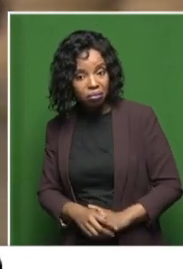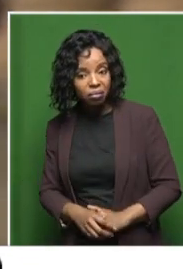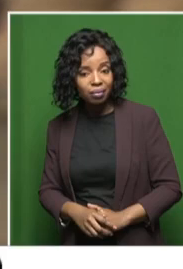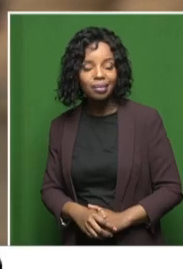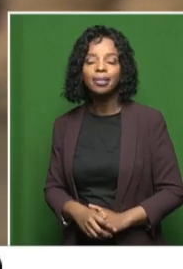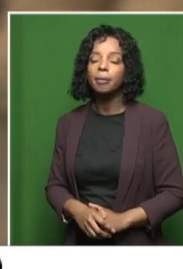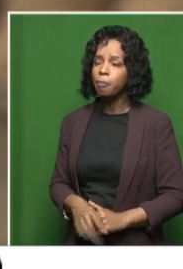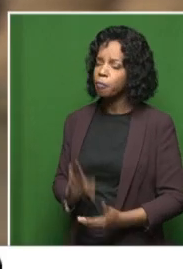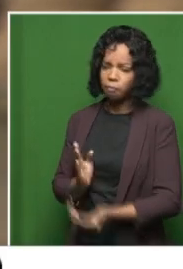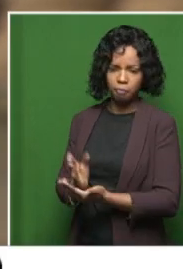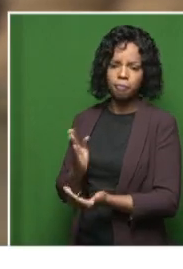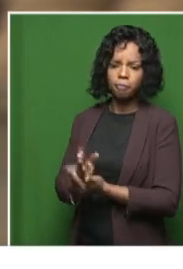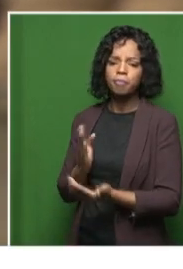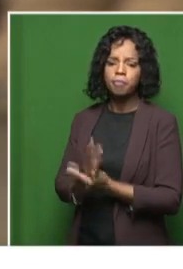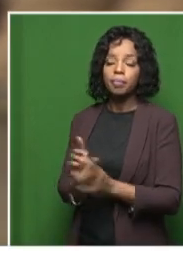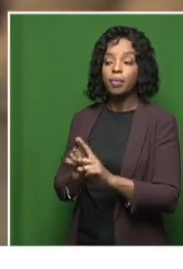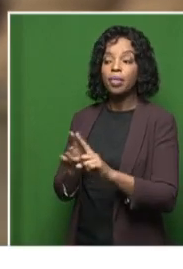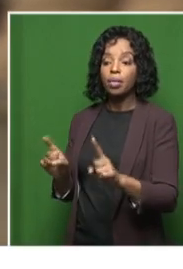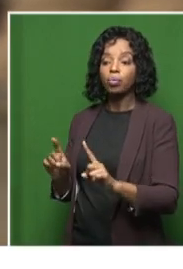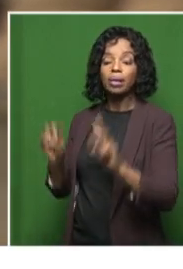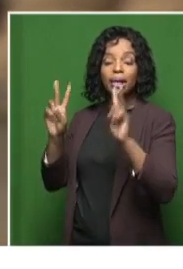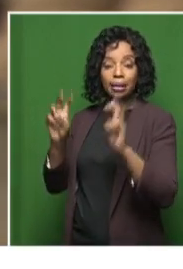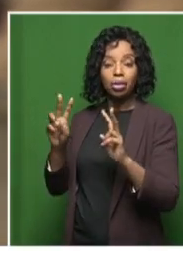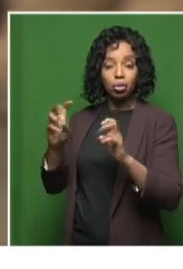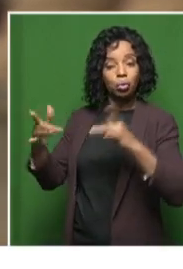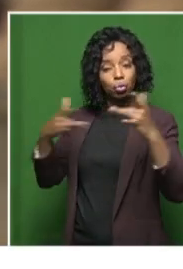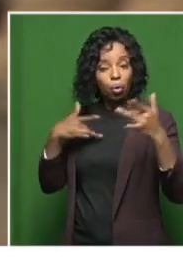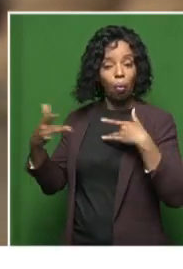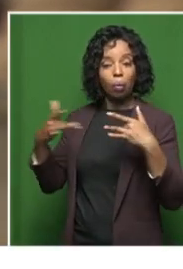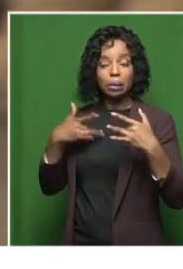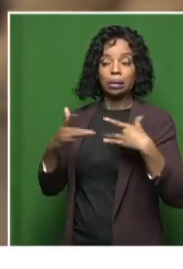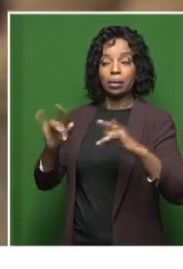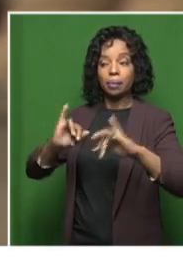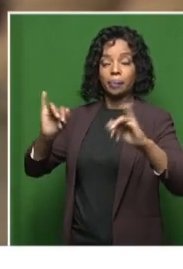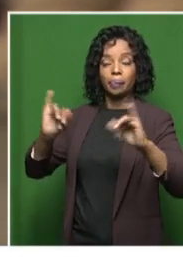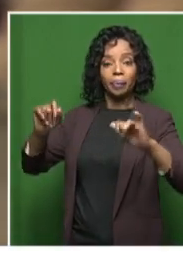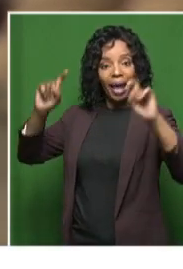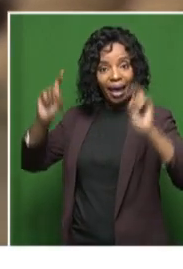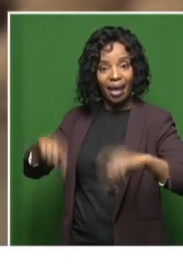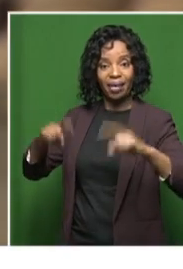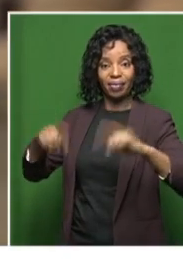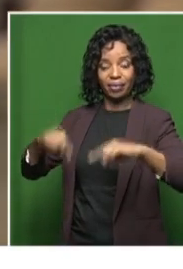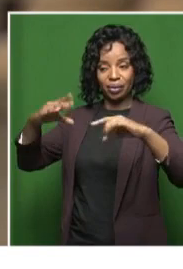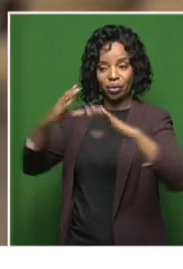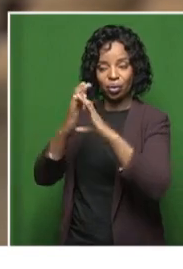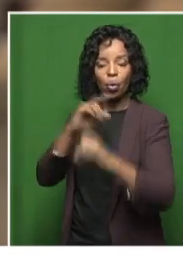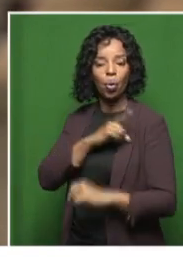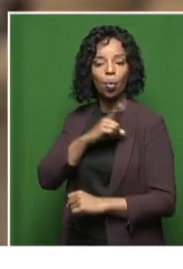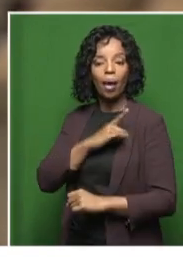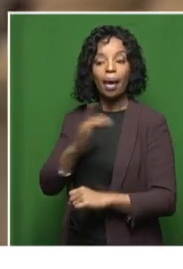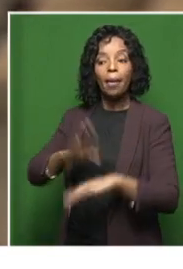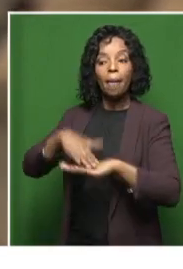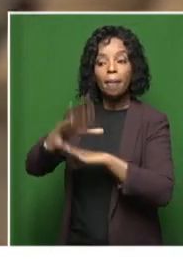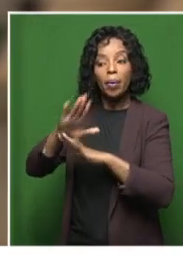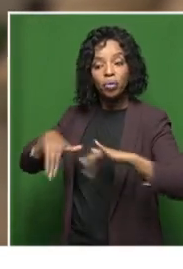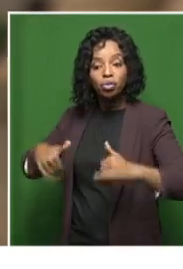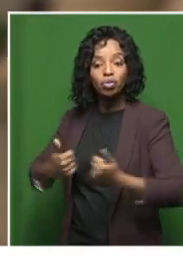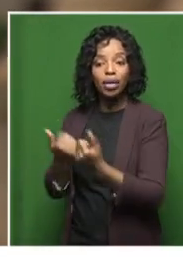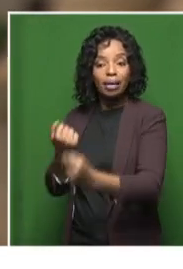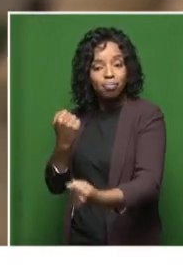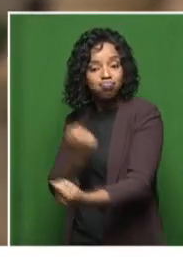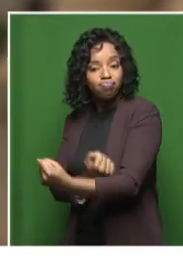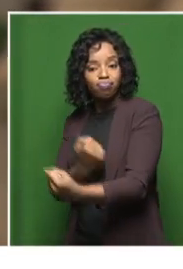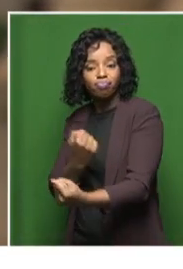look at those issues that are of major concern, because the more you have challenges of drug trafficking, the more you have social